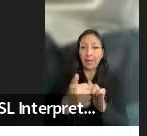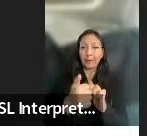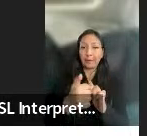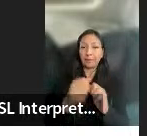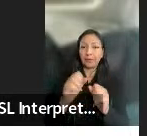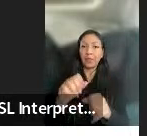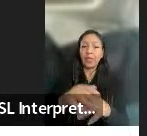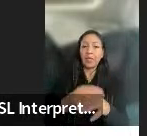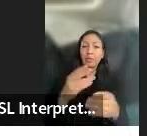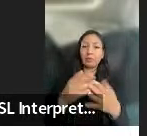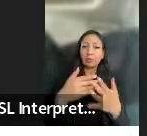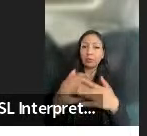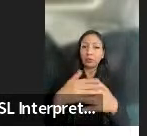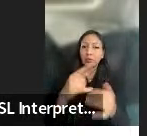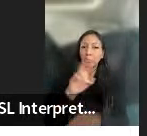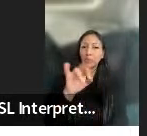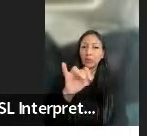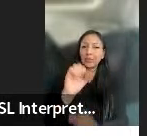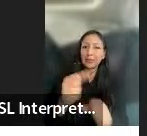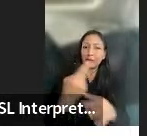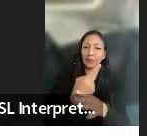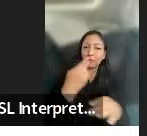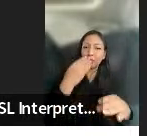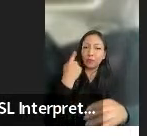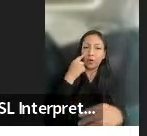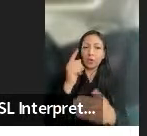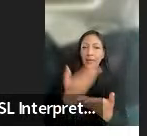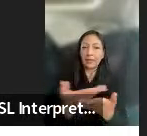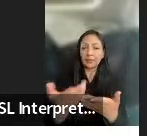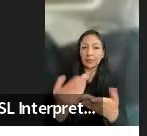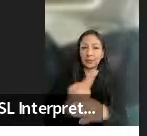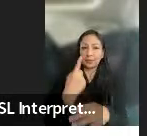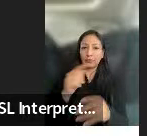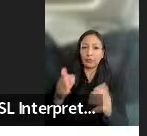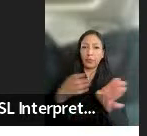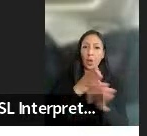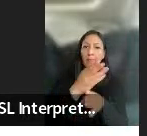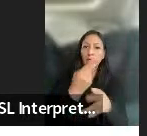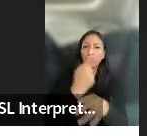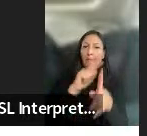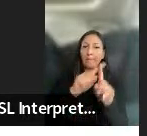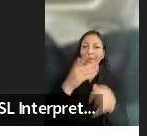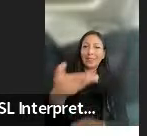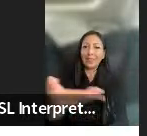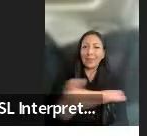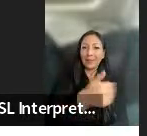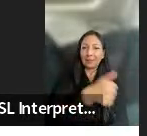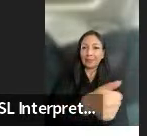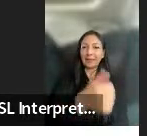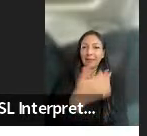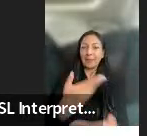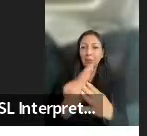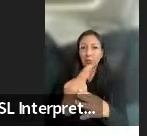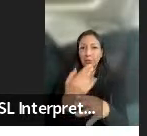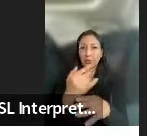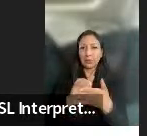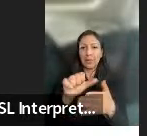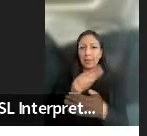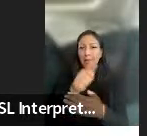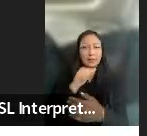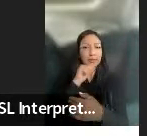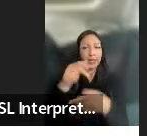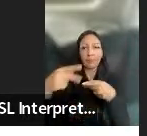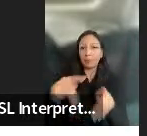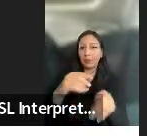accessory uses that are supporting the primary use, but they themselves may be uses that otherwise would not be permitted